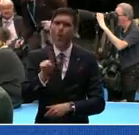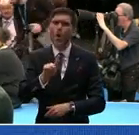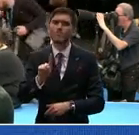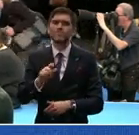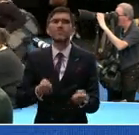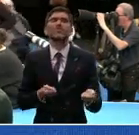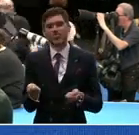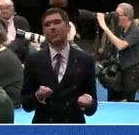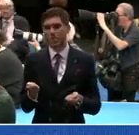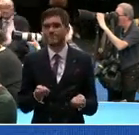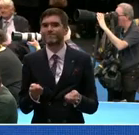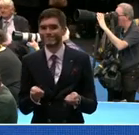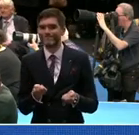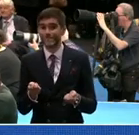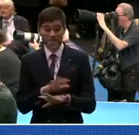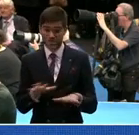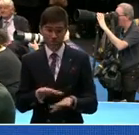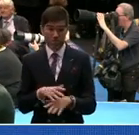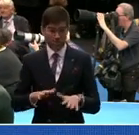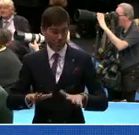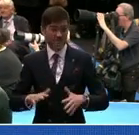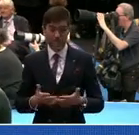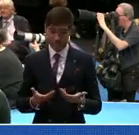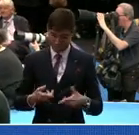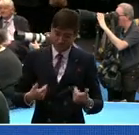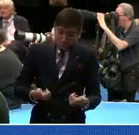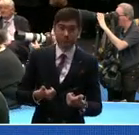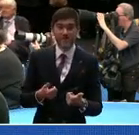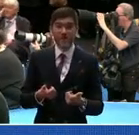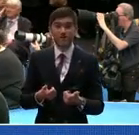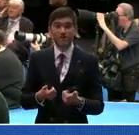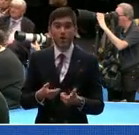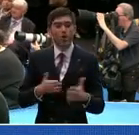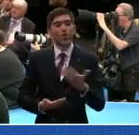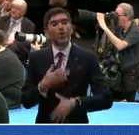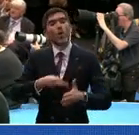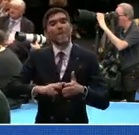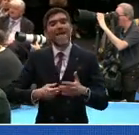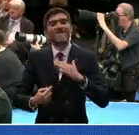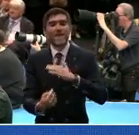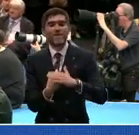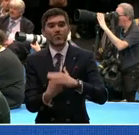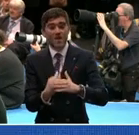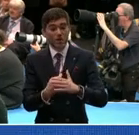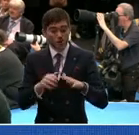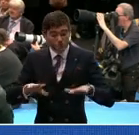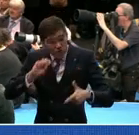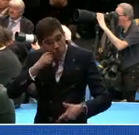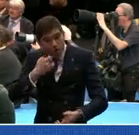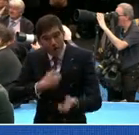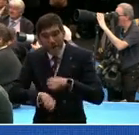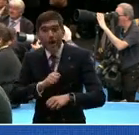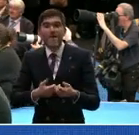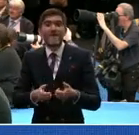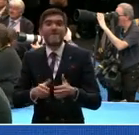control. That is not unreasonable. Through our new plan for immigration, Britain will be fair, but